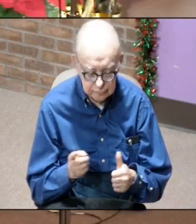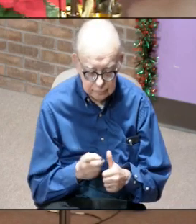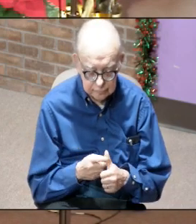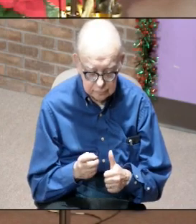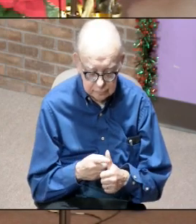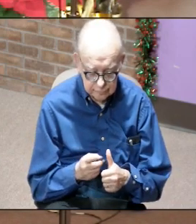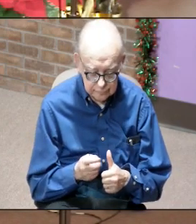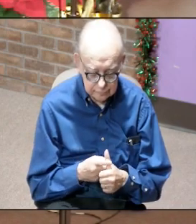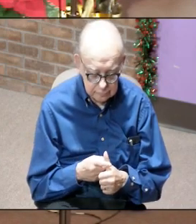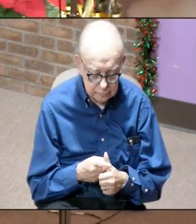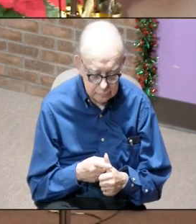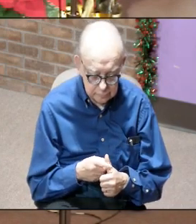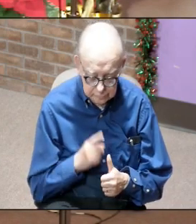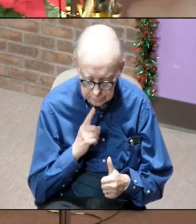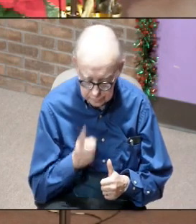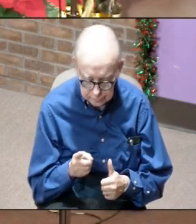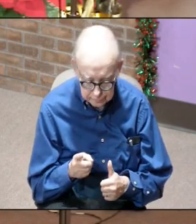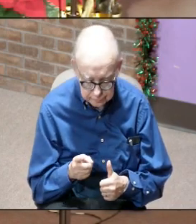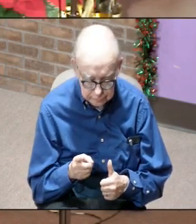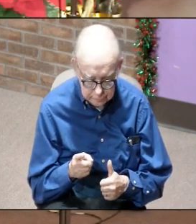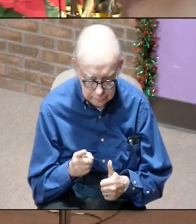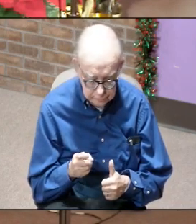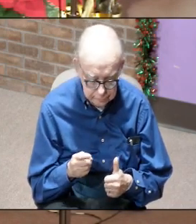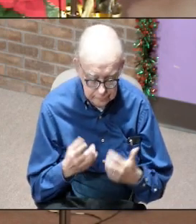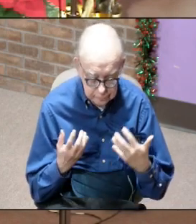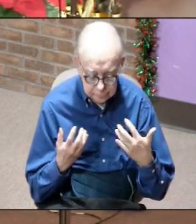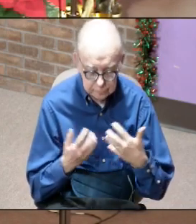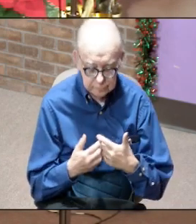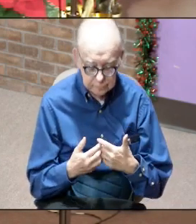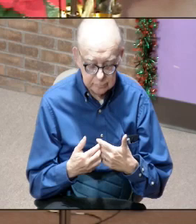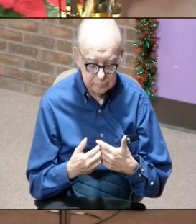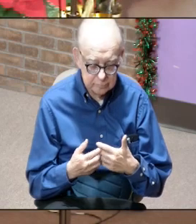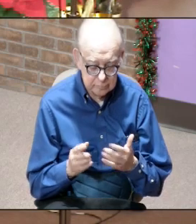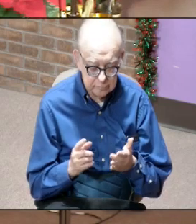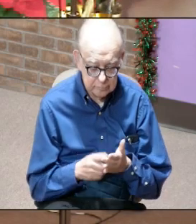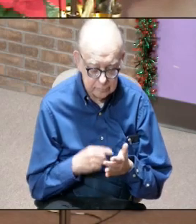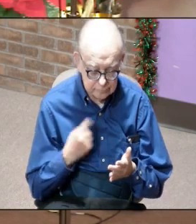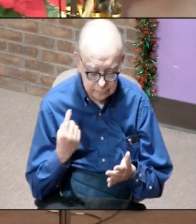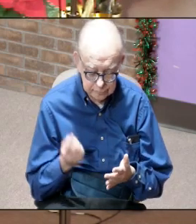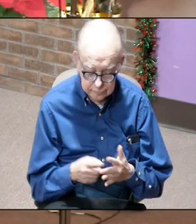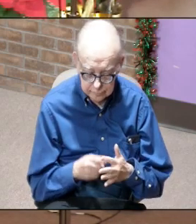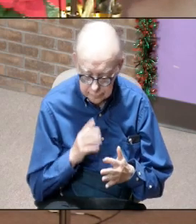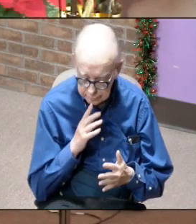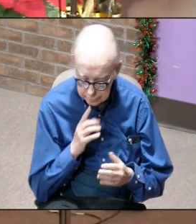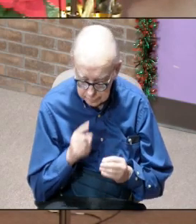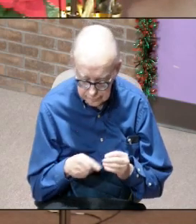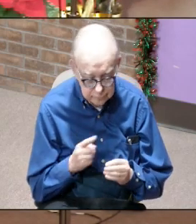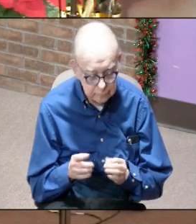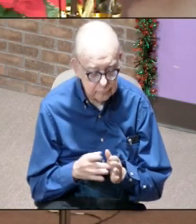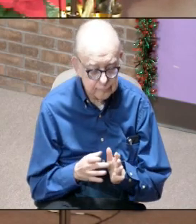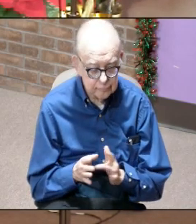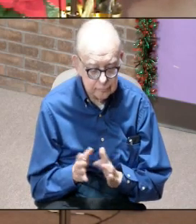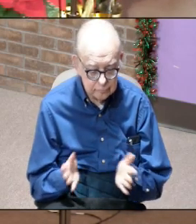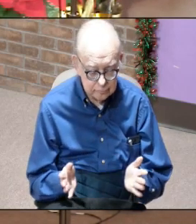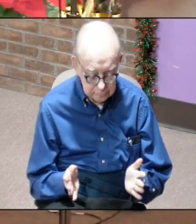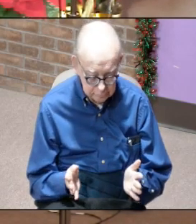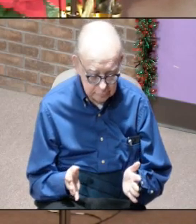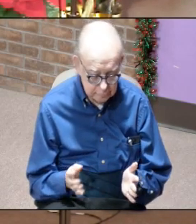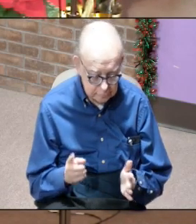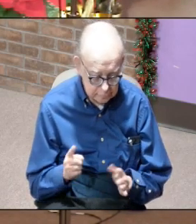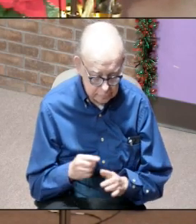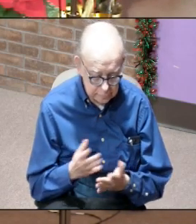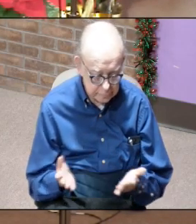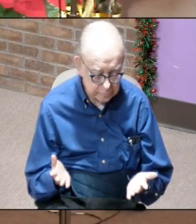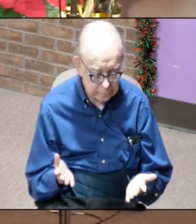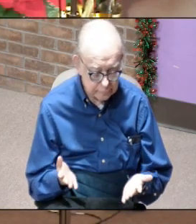four actually fall in line with sometimes when you start talking about Jesus and certain things that are